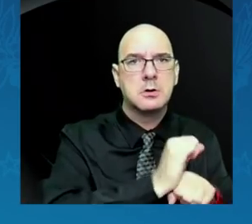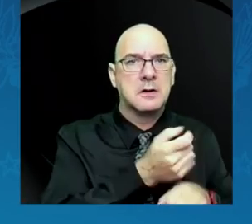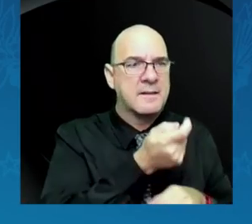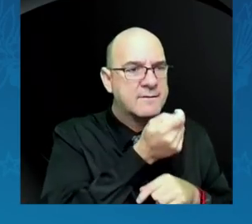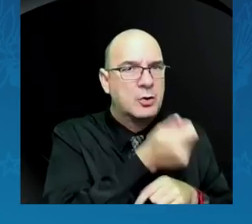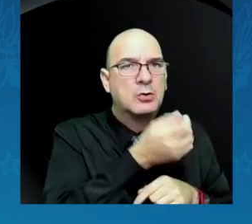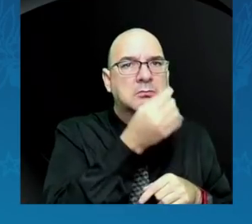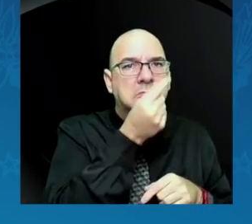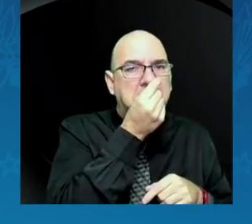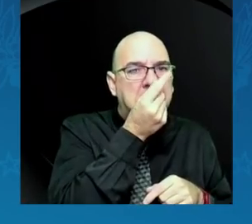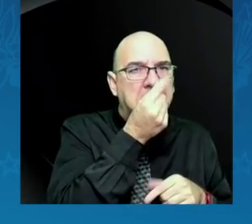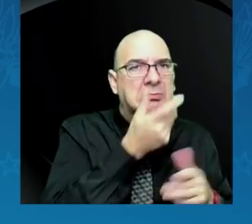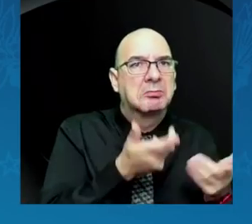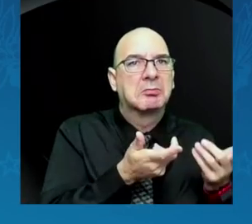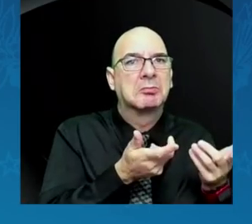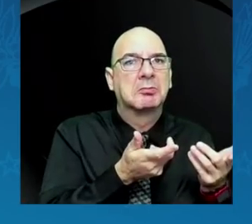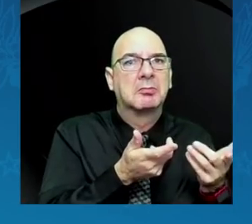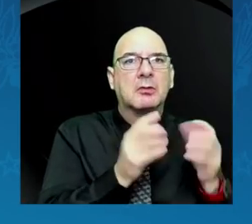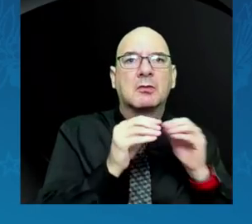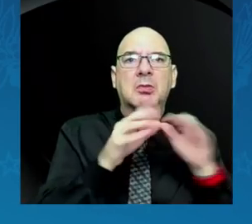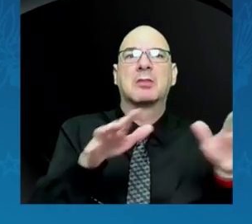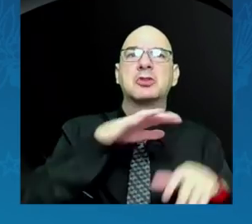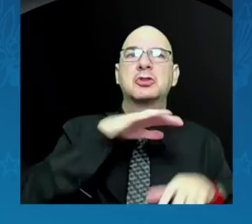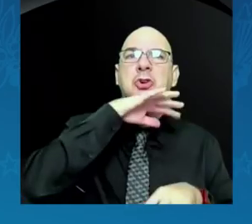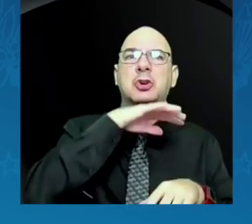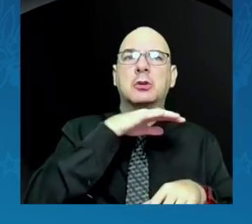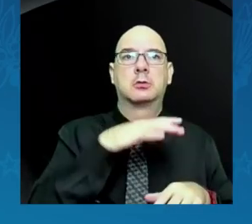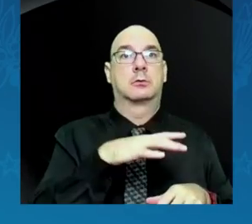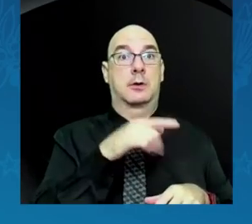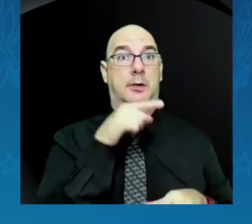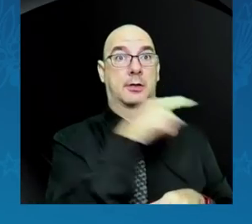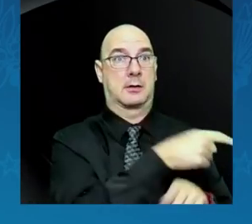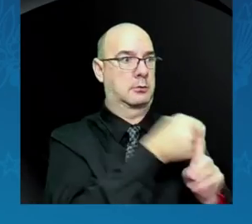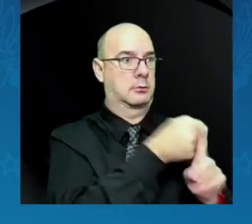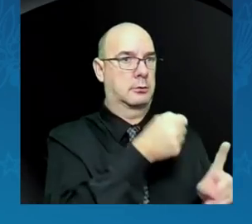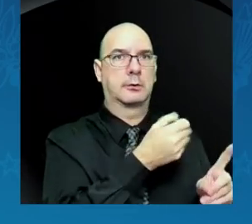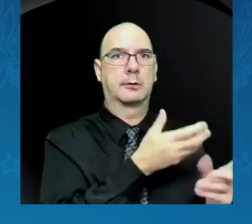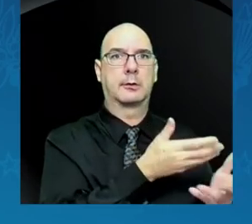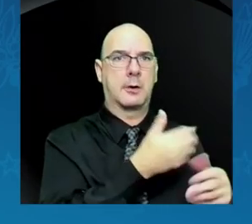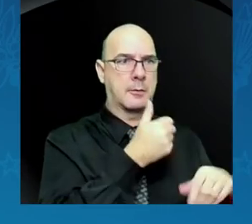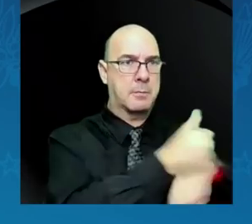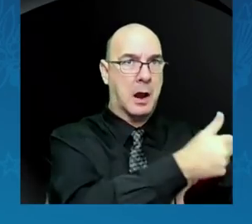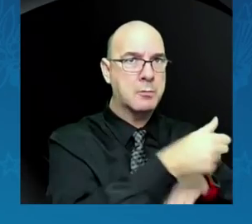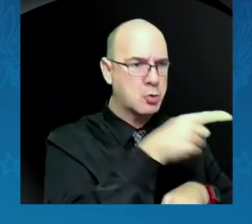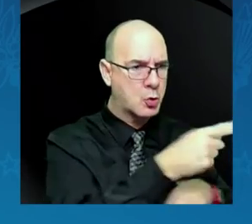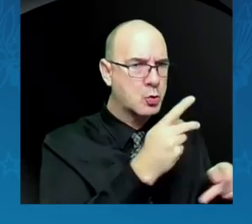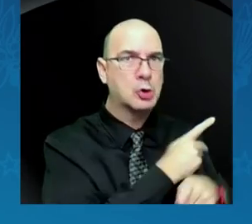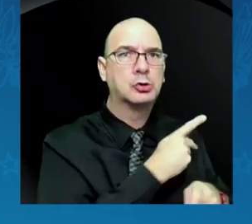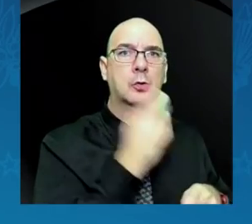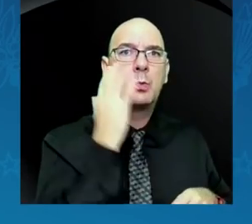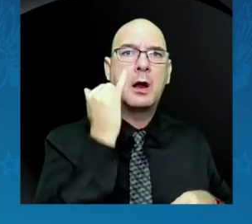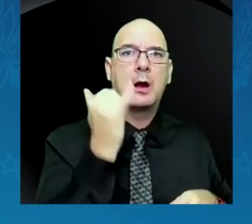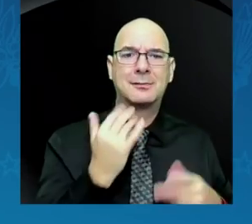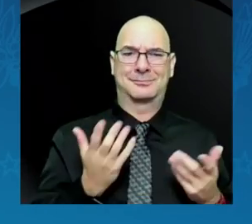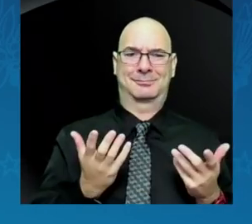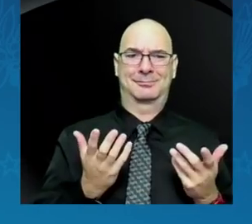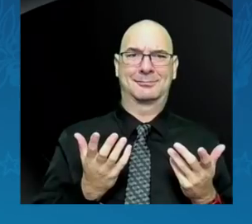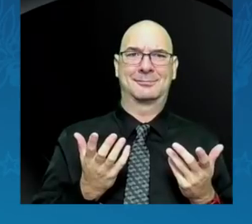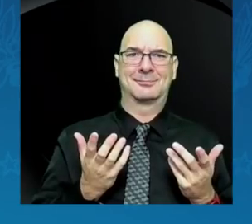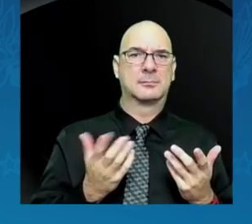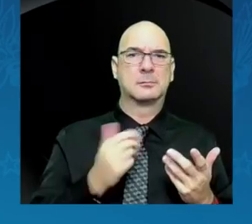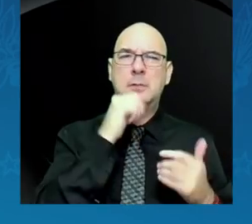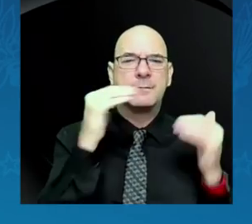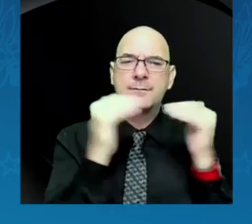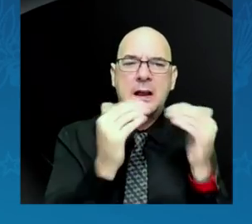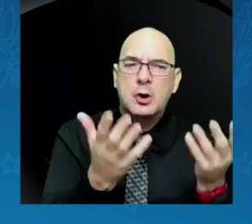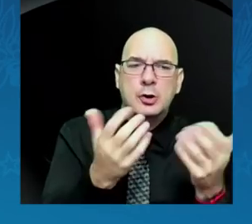brunt? So we have before us, again, in the midst of great challenges, an opportunity when